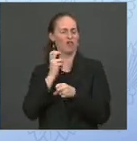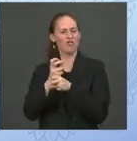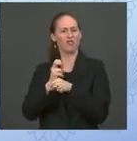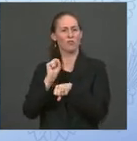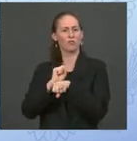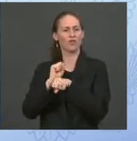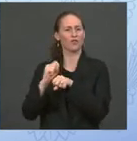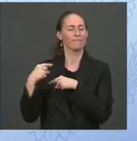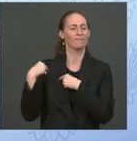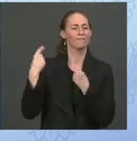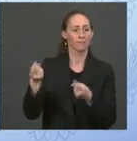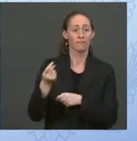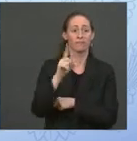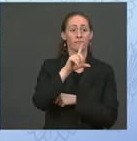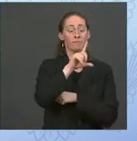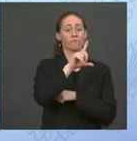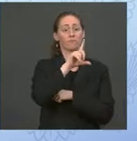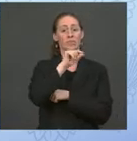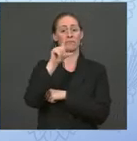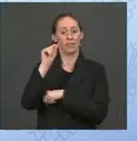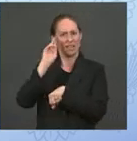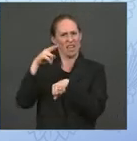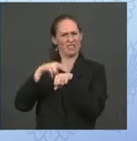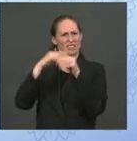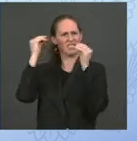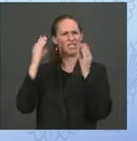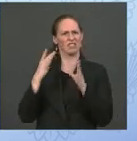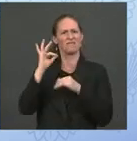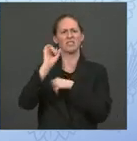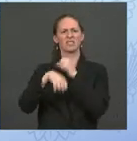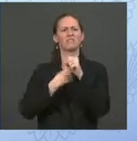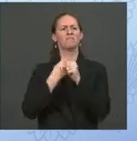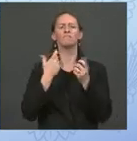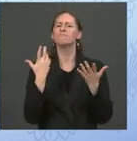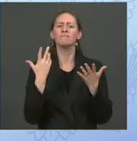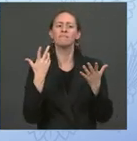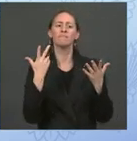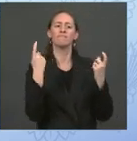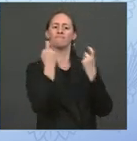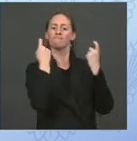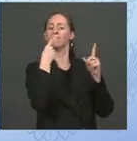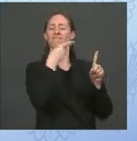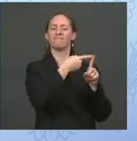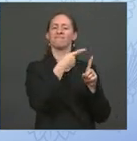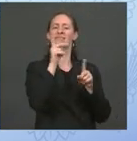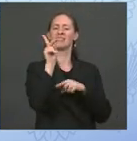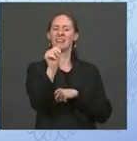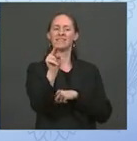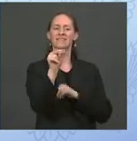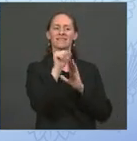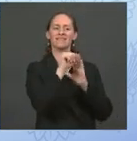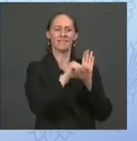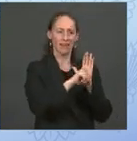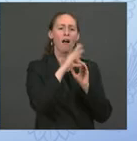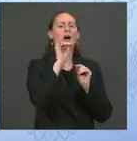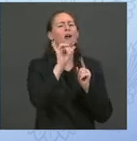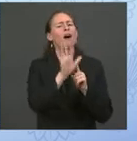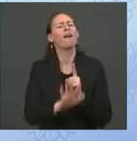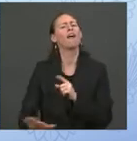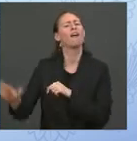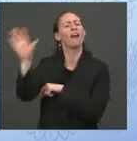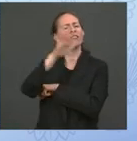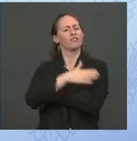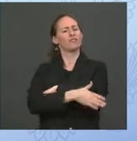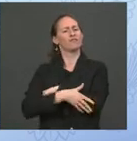of the Year, I have represented my home state, Kansas, as well as teachers from across the United States and U.S. territories.